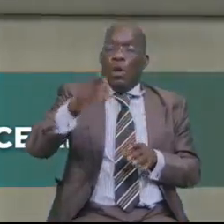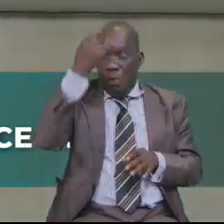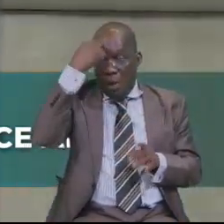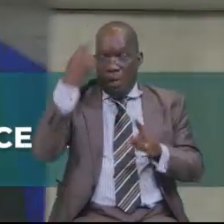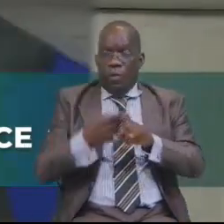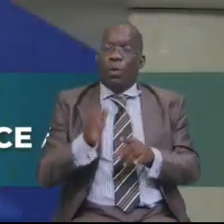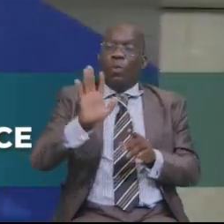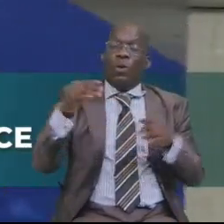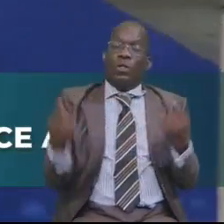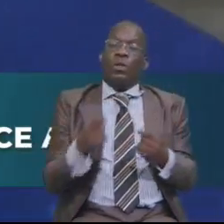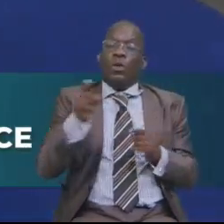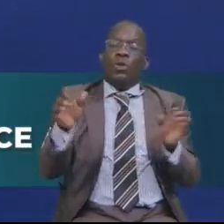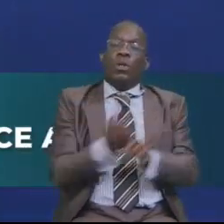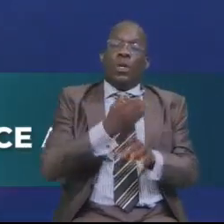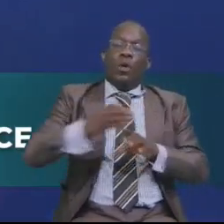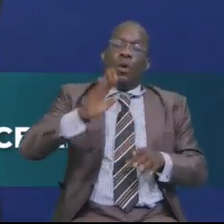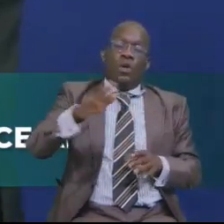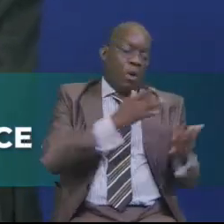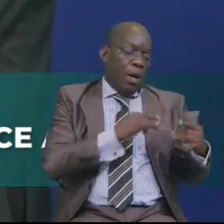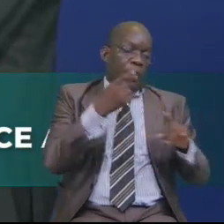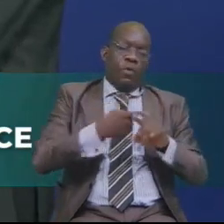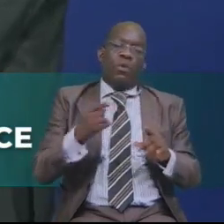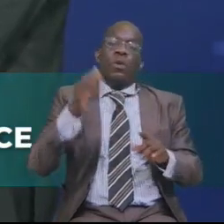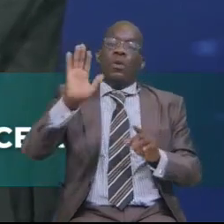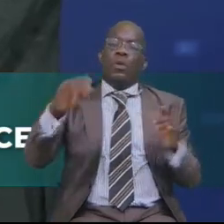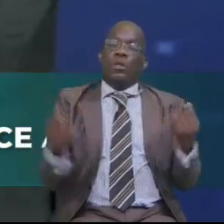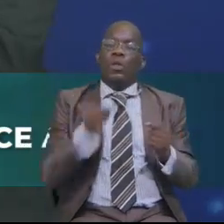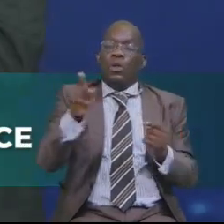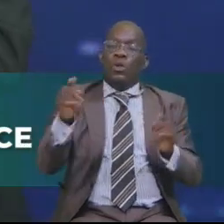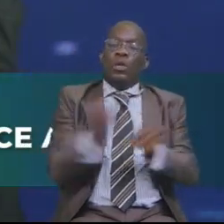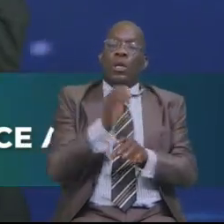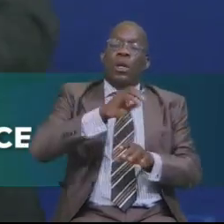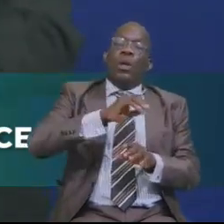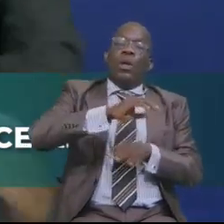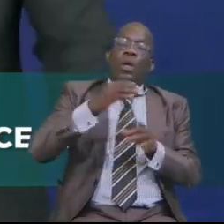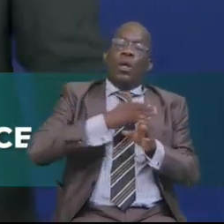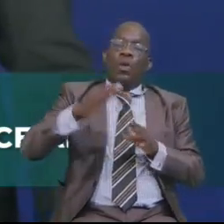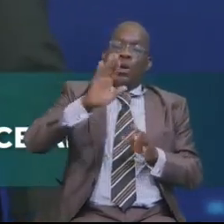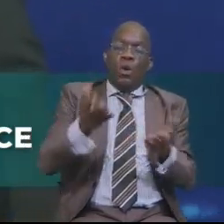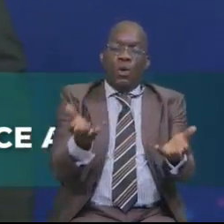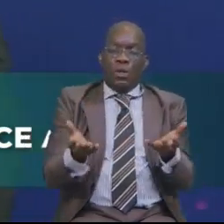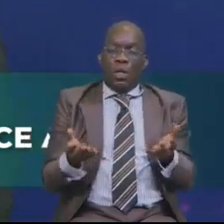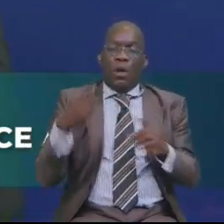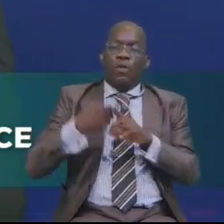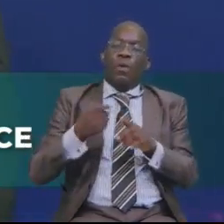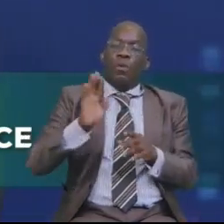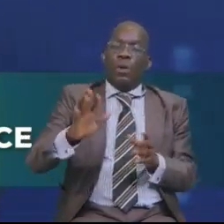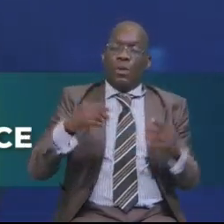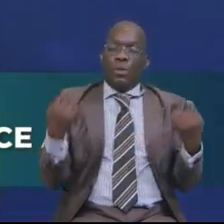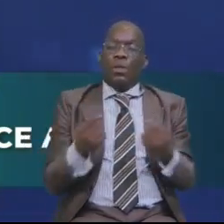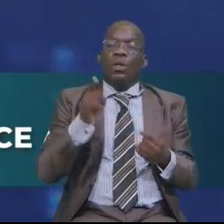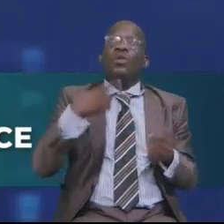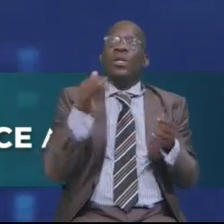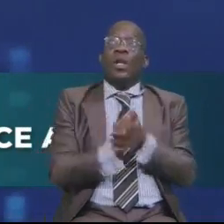your heart from your sin, when you take your desire away from your sin, when you say, with all my heart,